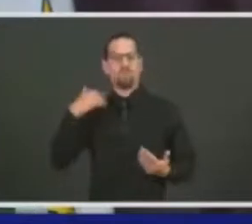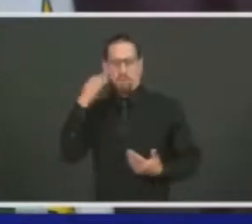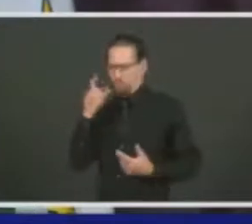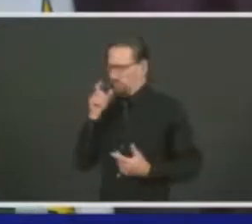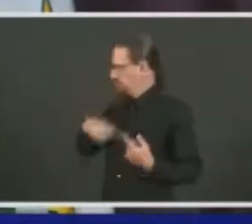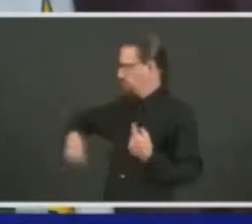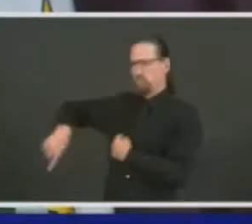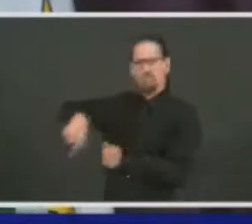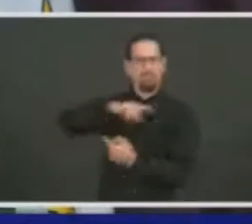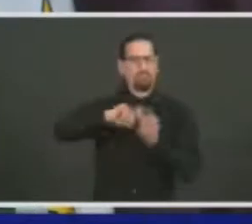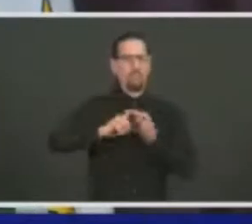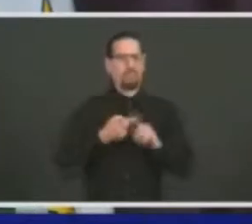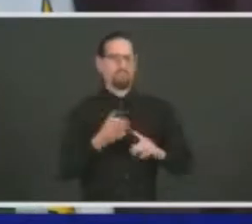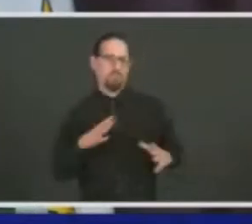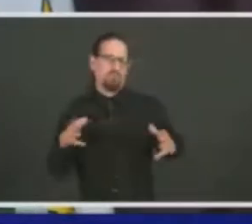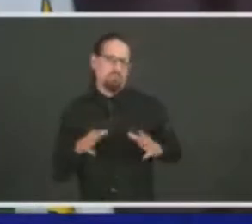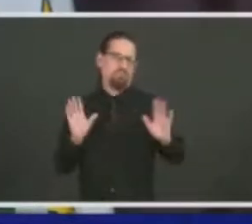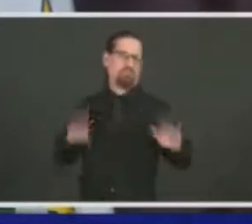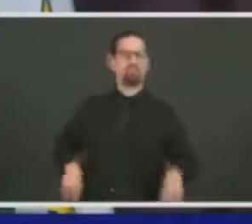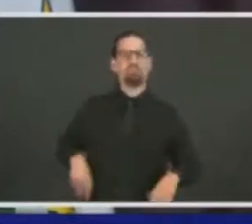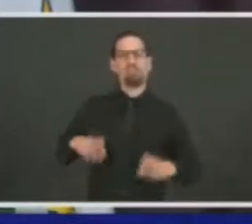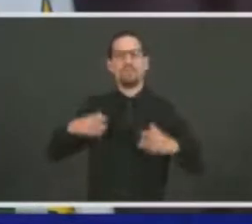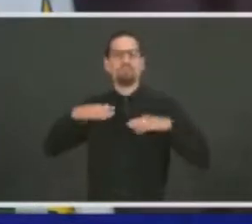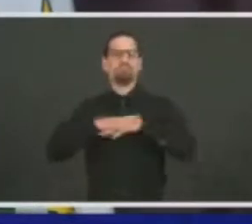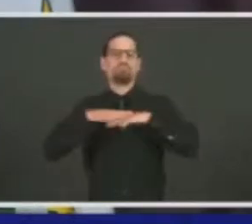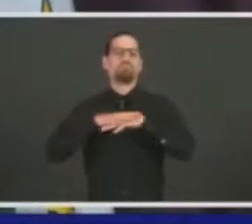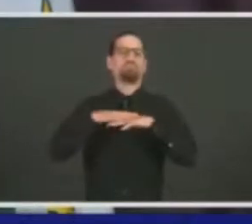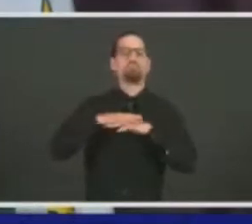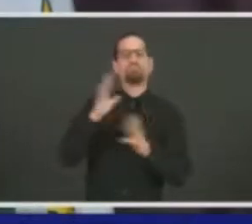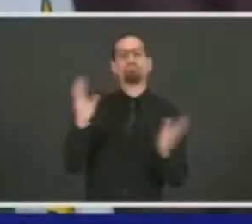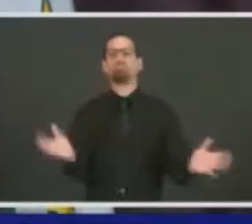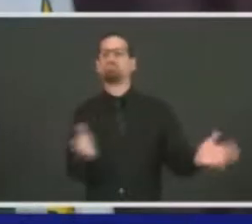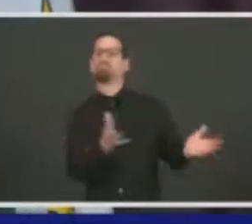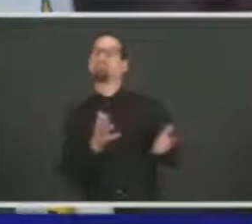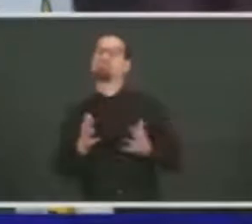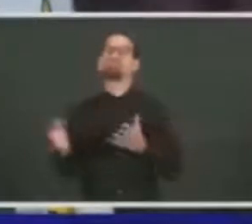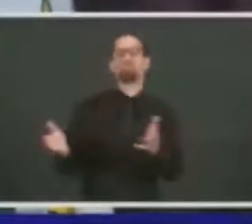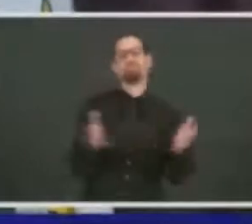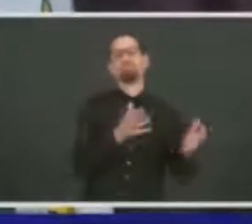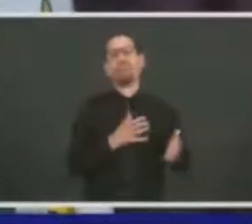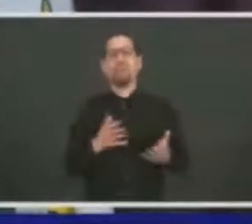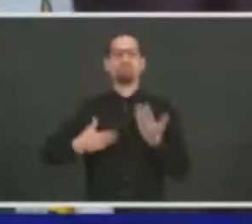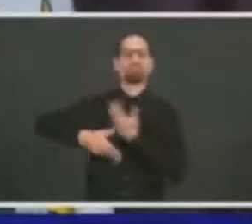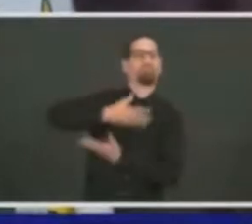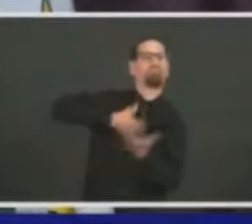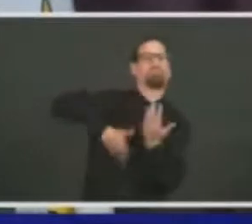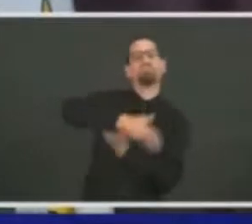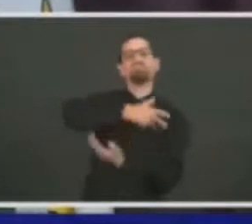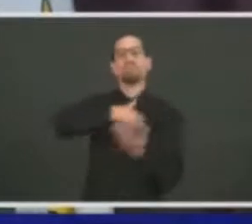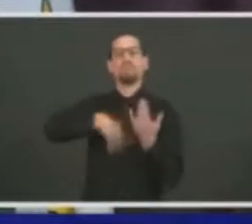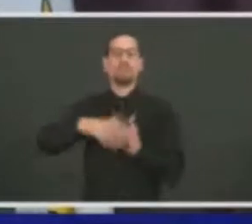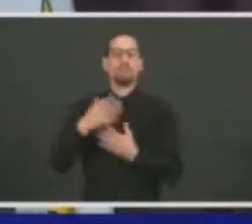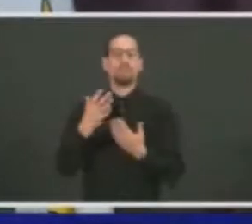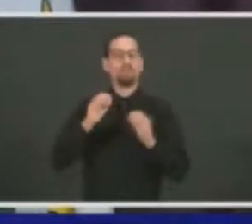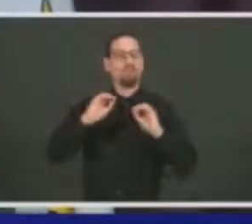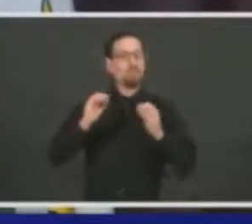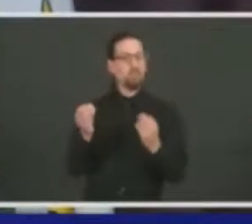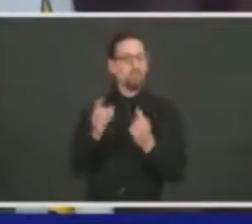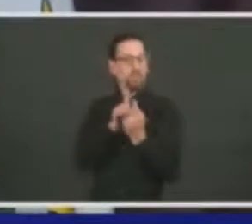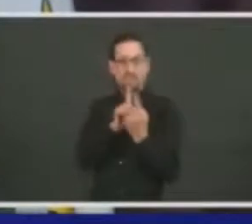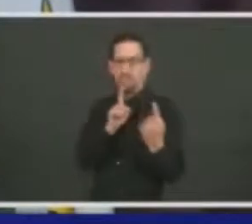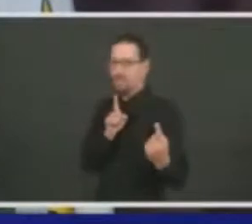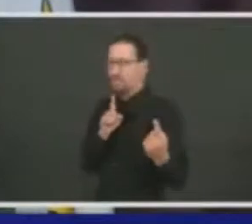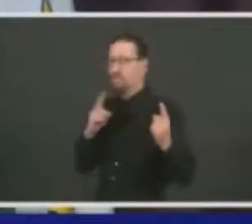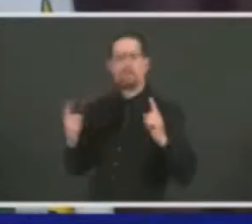hours, mingling close together, no attempt at social distancing,